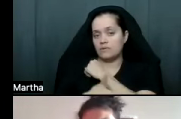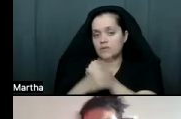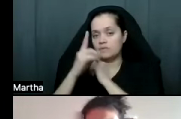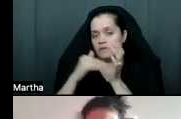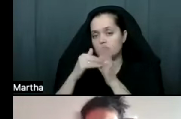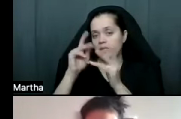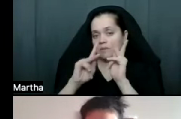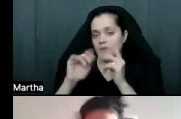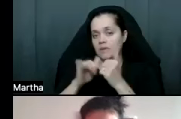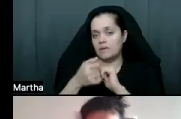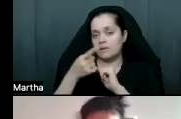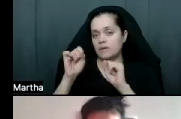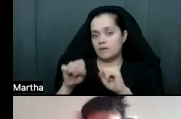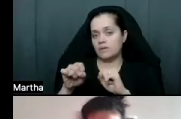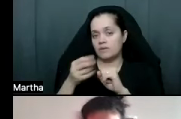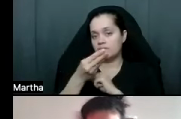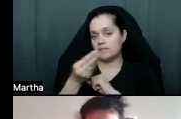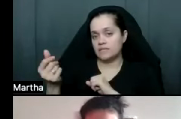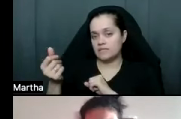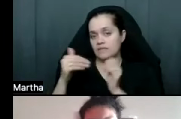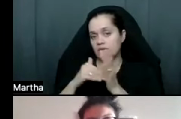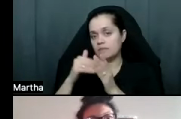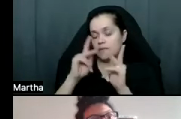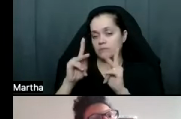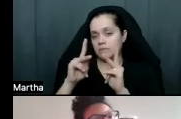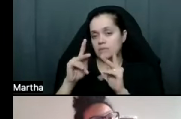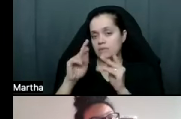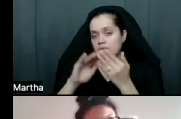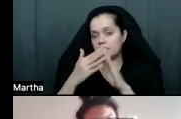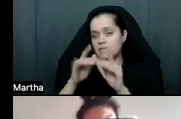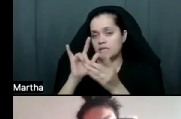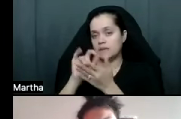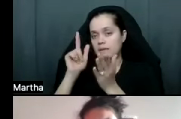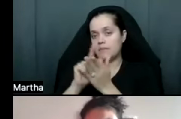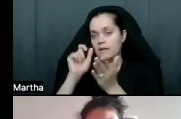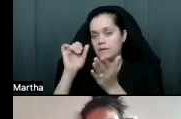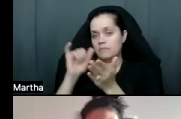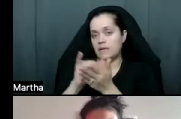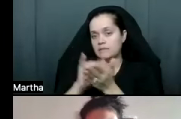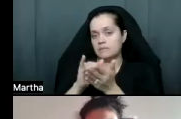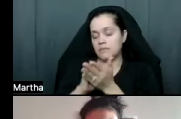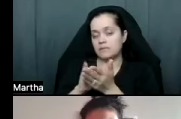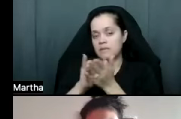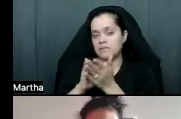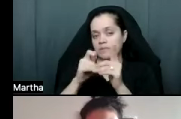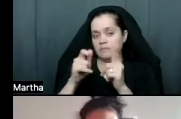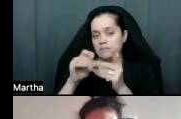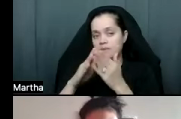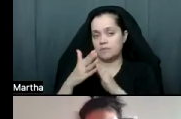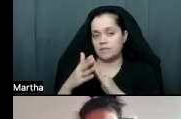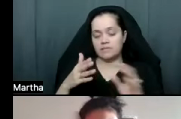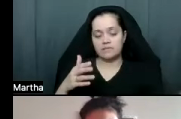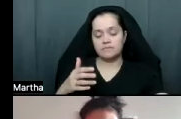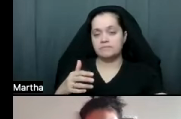can you have several million-person cities? Impossible. You need a large population. And the